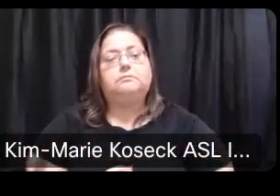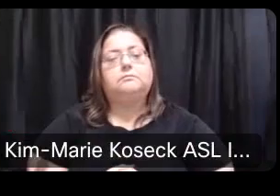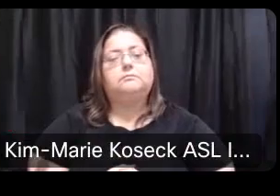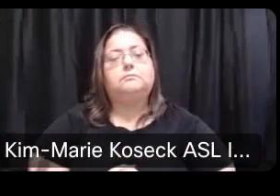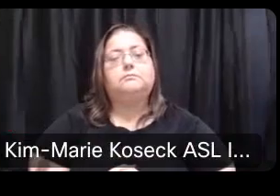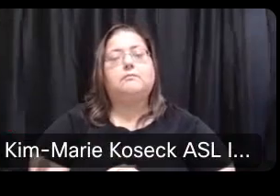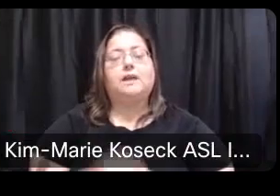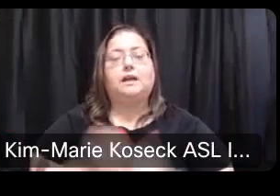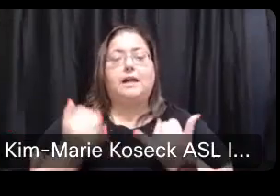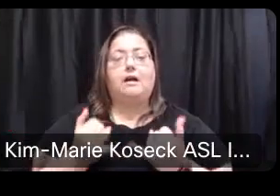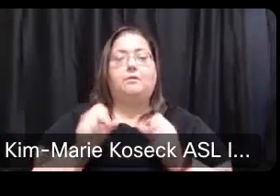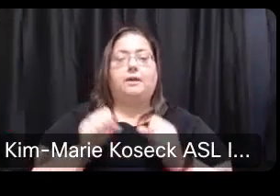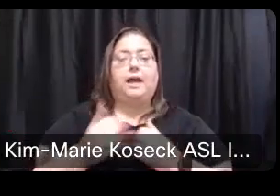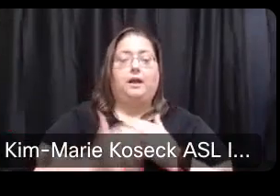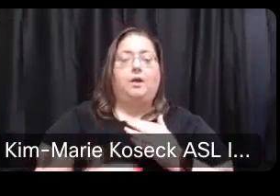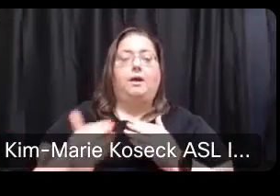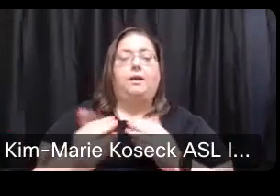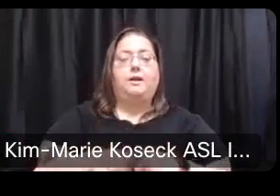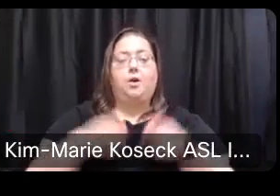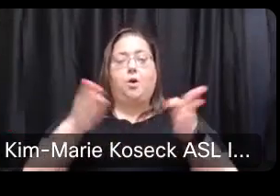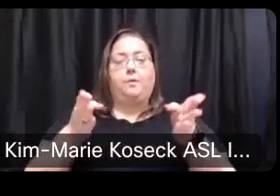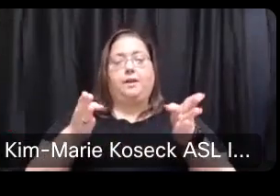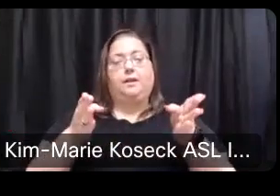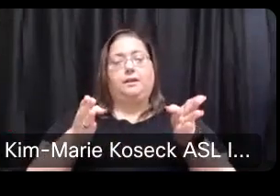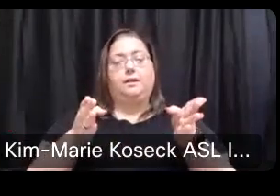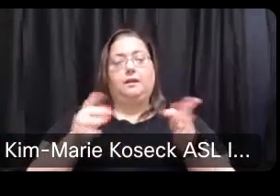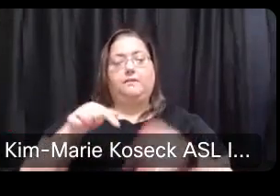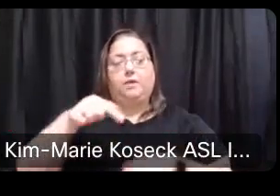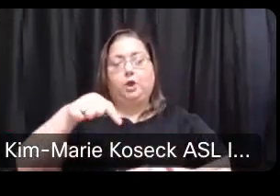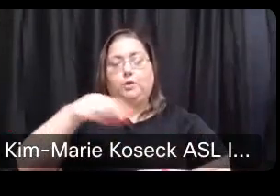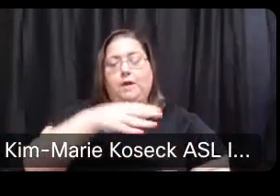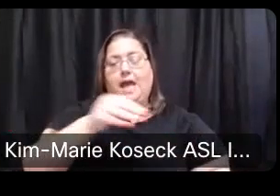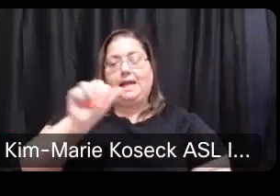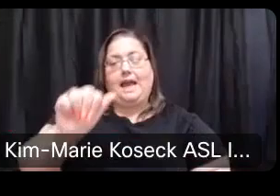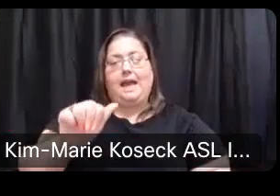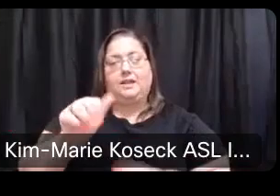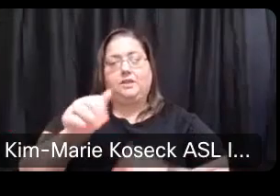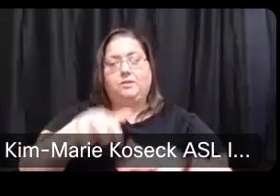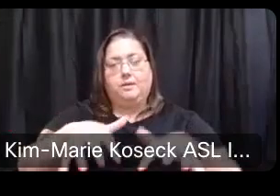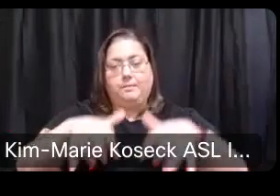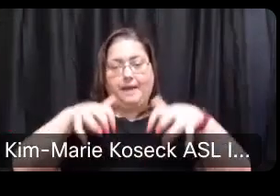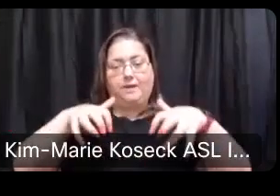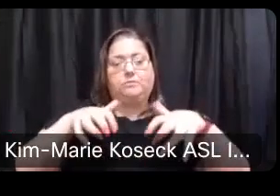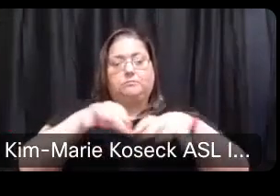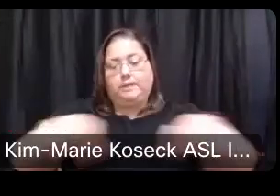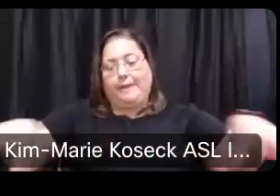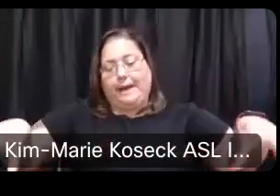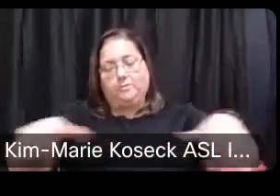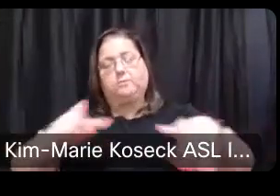At this point, we can go ahead and open it up to Q&A to our panel team.